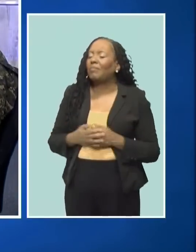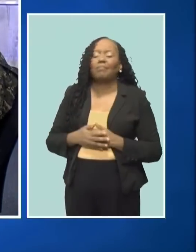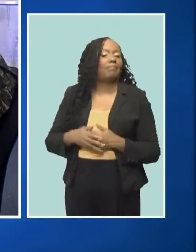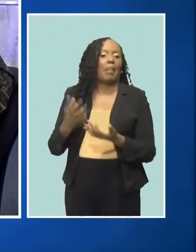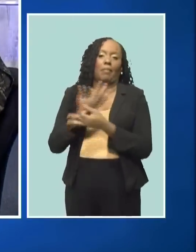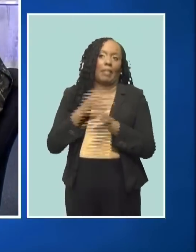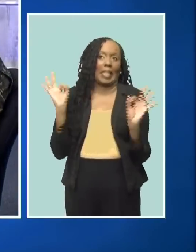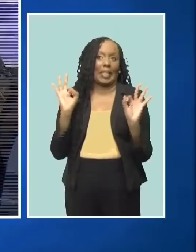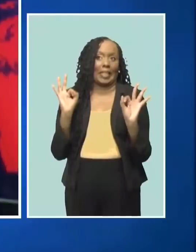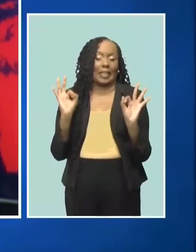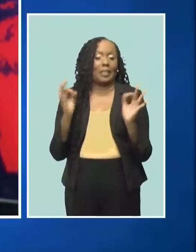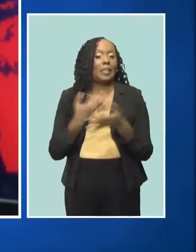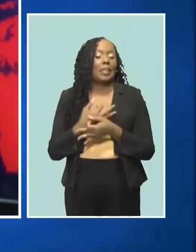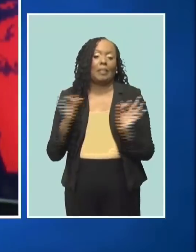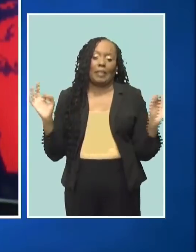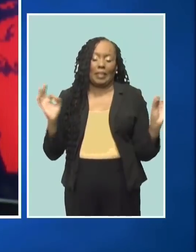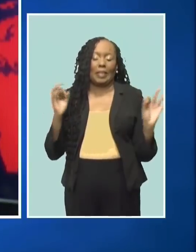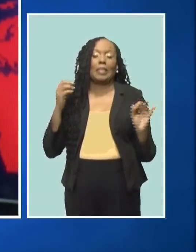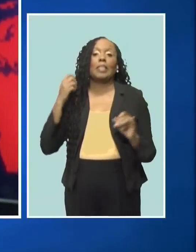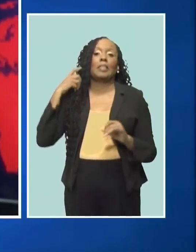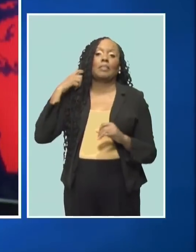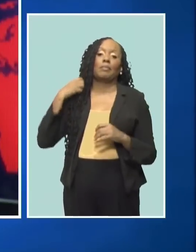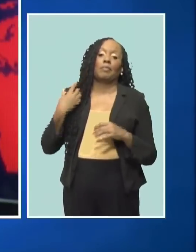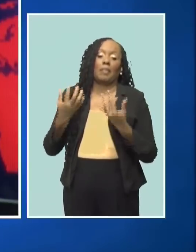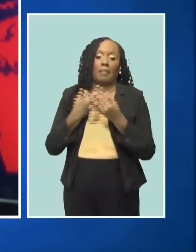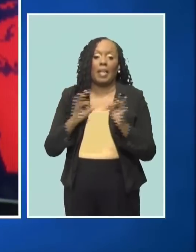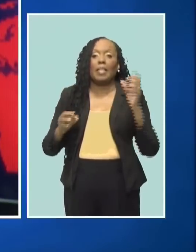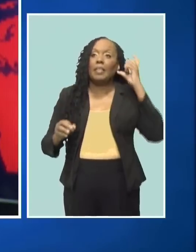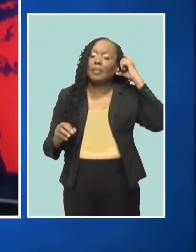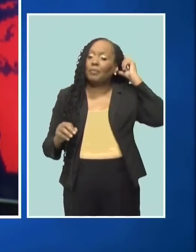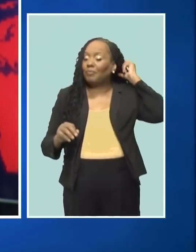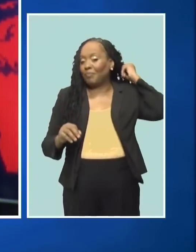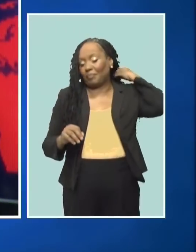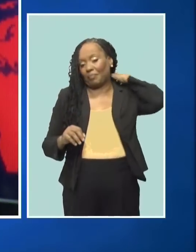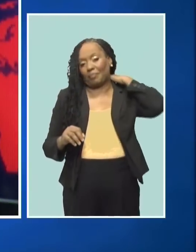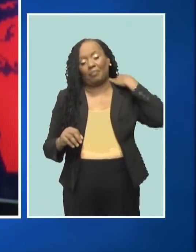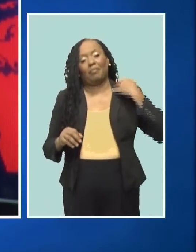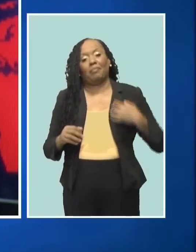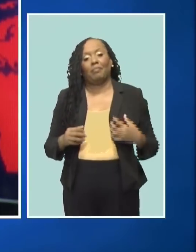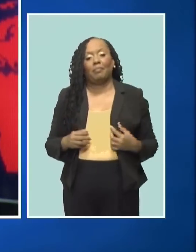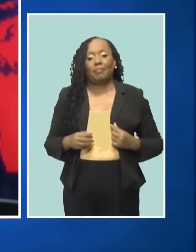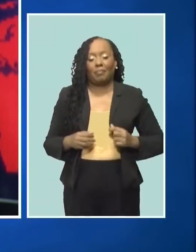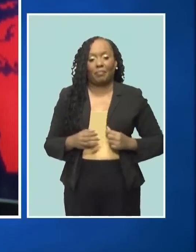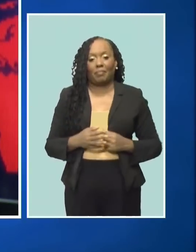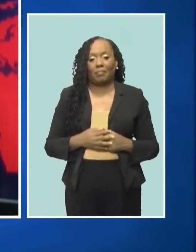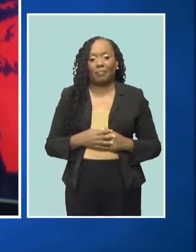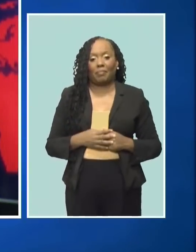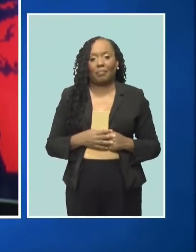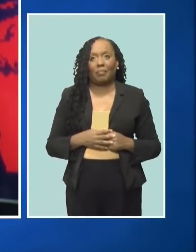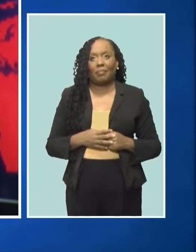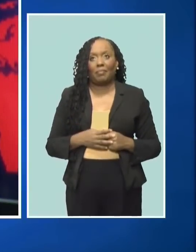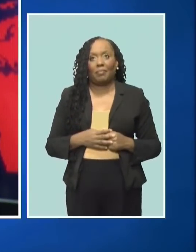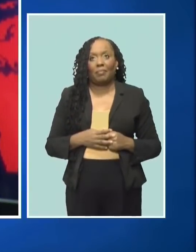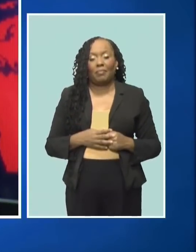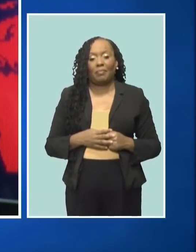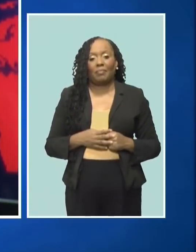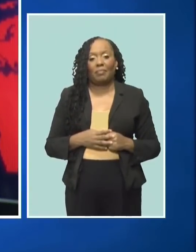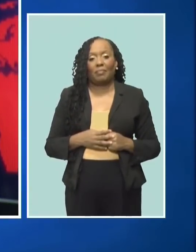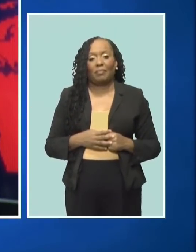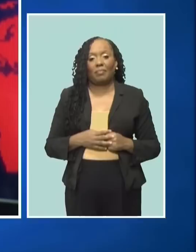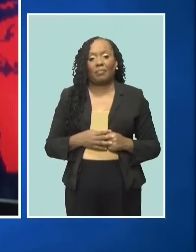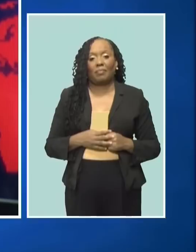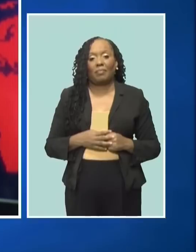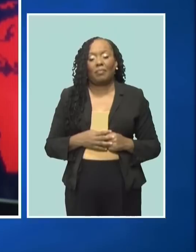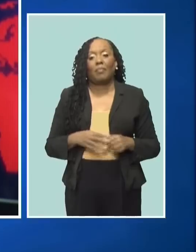free. So it's free entrance into the St. Anne's Fort. And after 5 p.m., we have a bar open